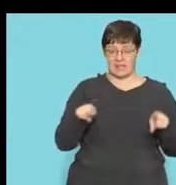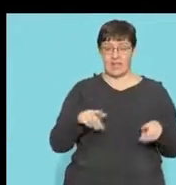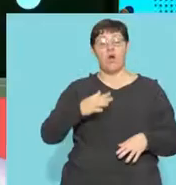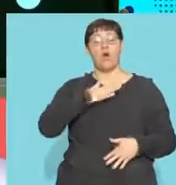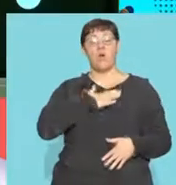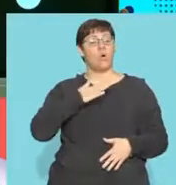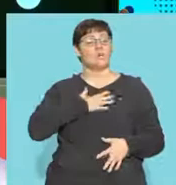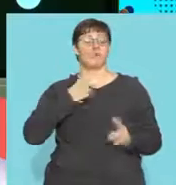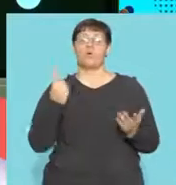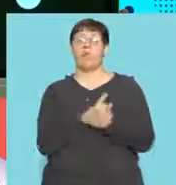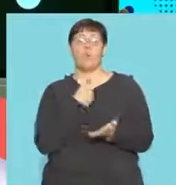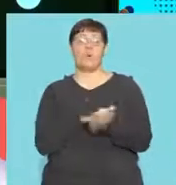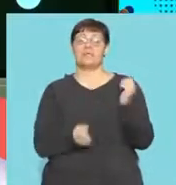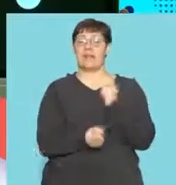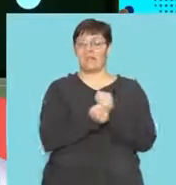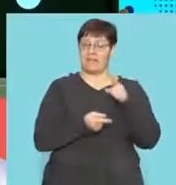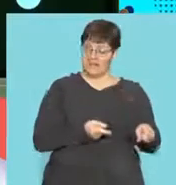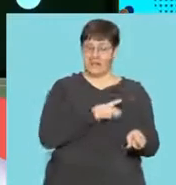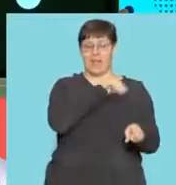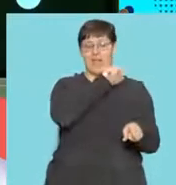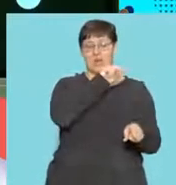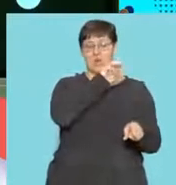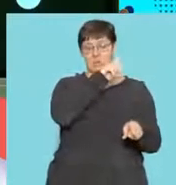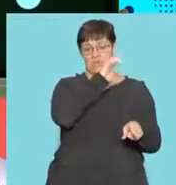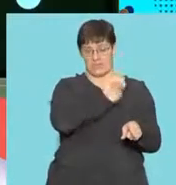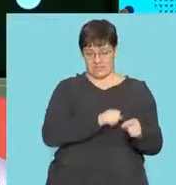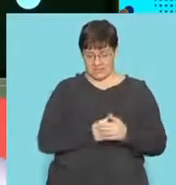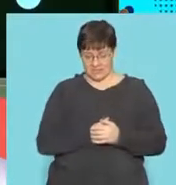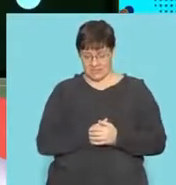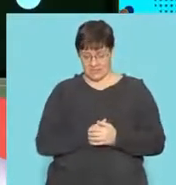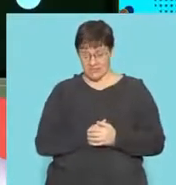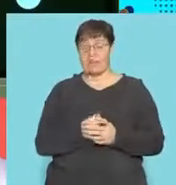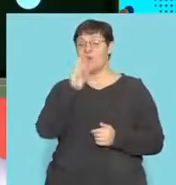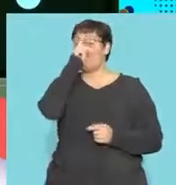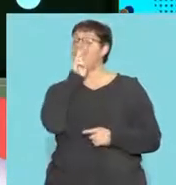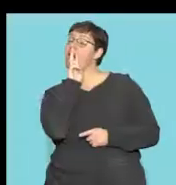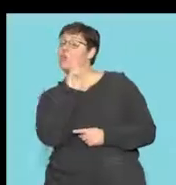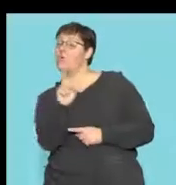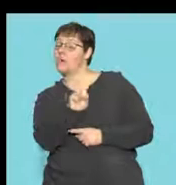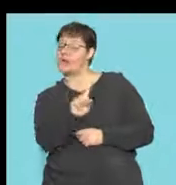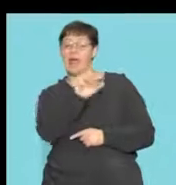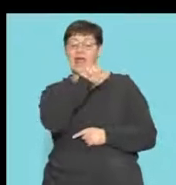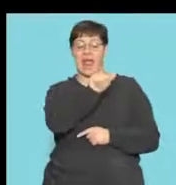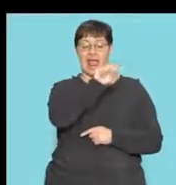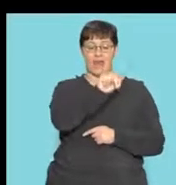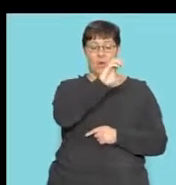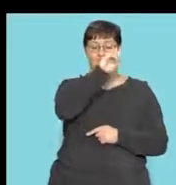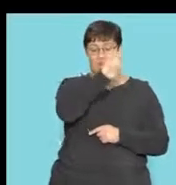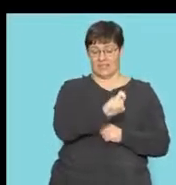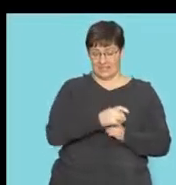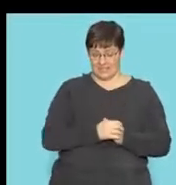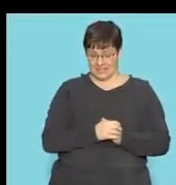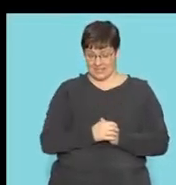that oxidation always takes place at the anode. We remember that we're looking for an